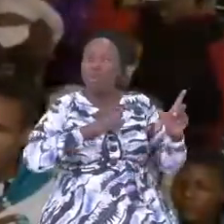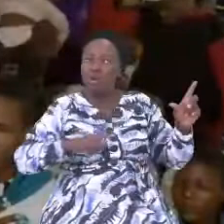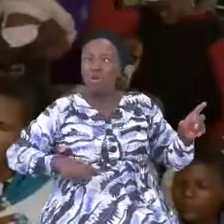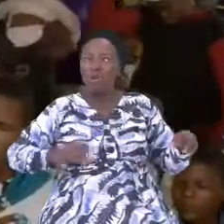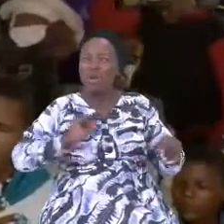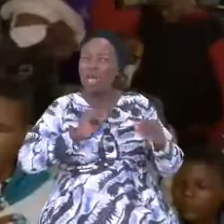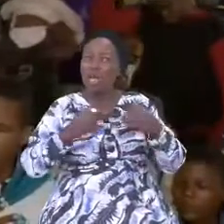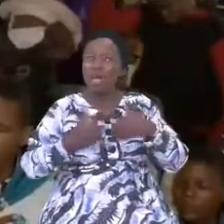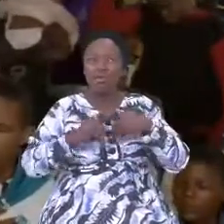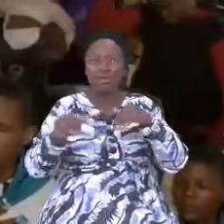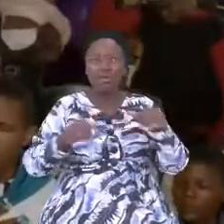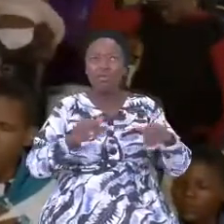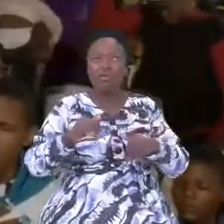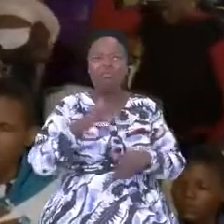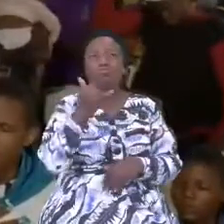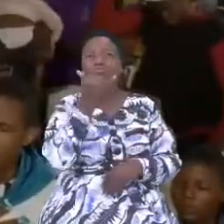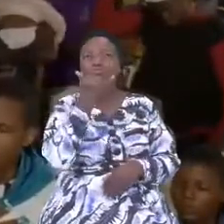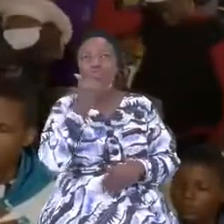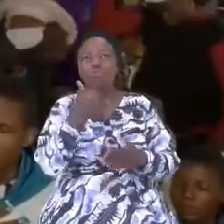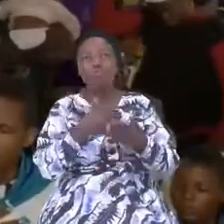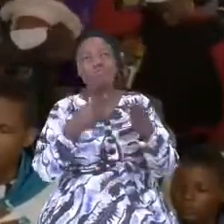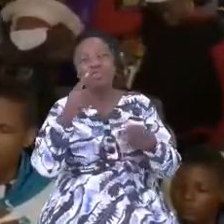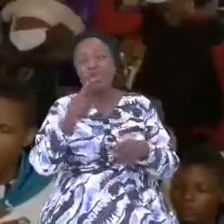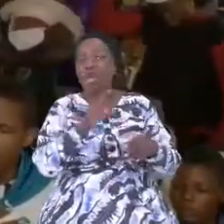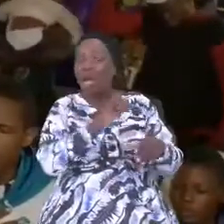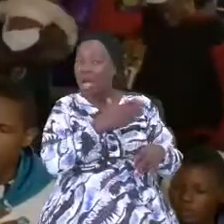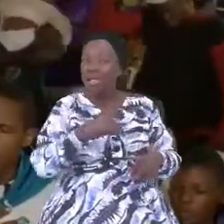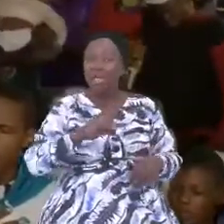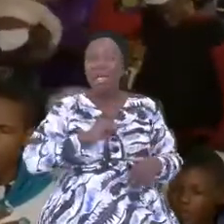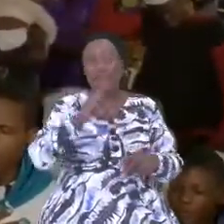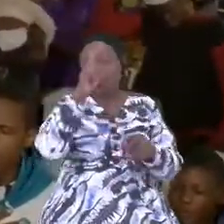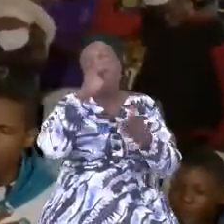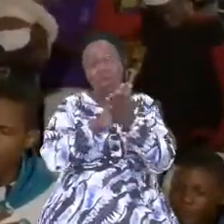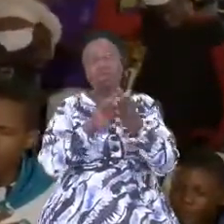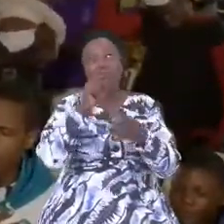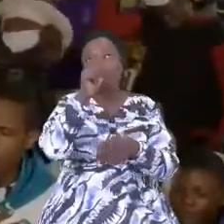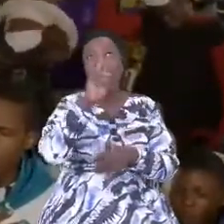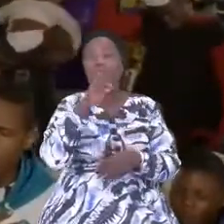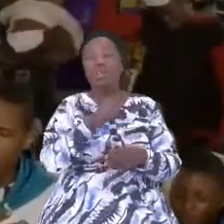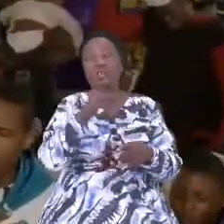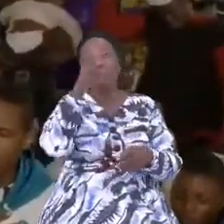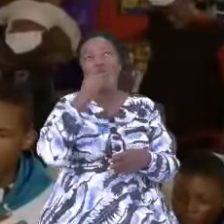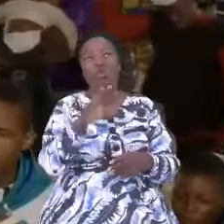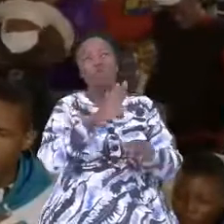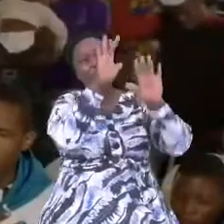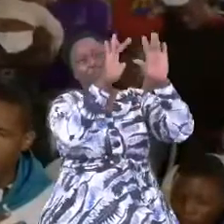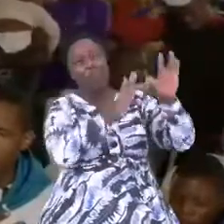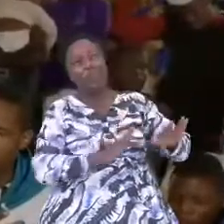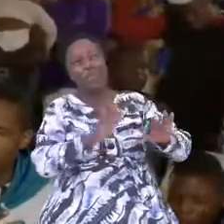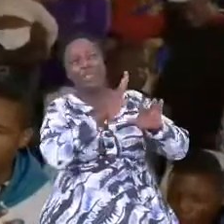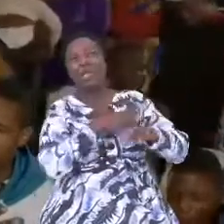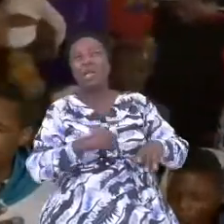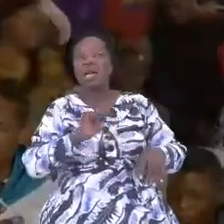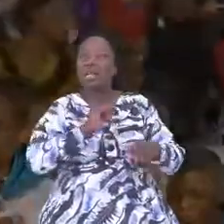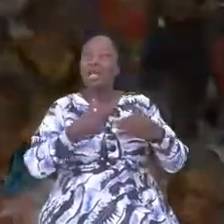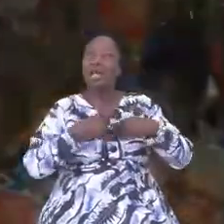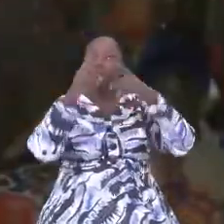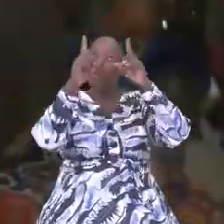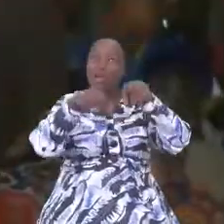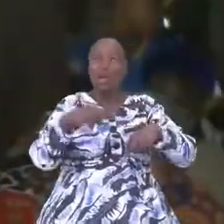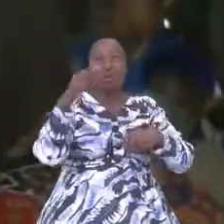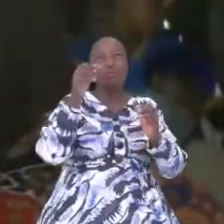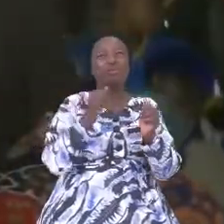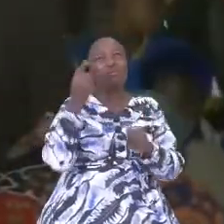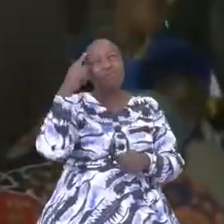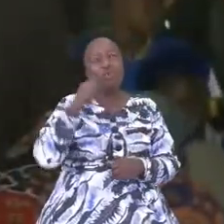I shouldn't have done. I believe you're God of mercy, and I come for your mercy, for your forgiveness, for